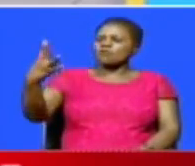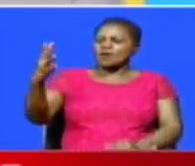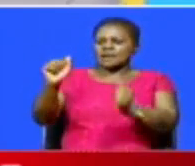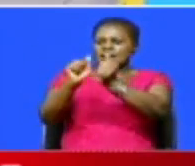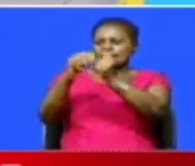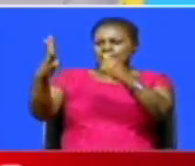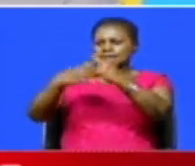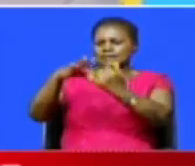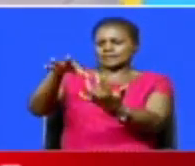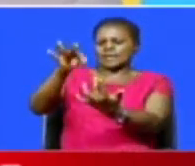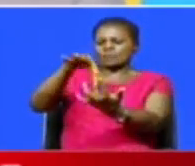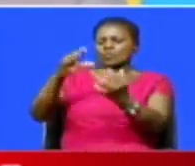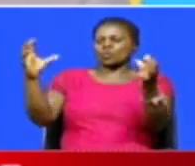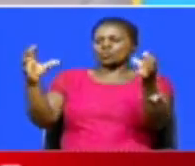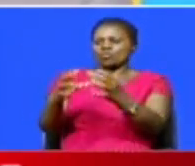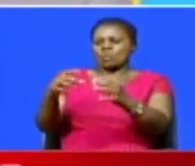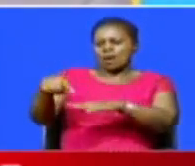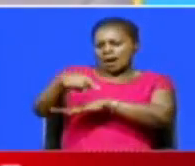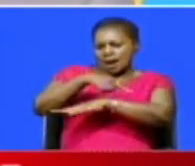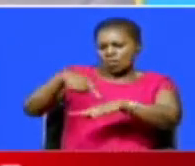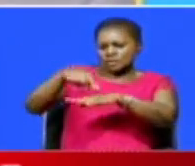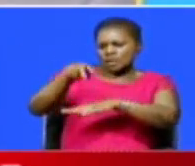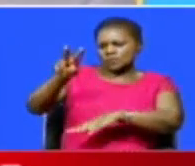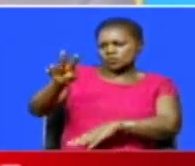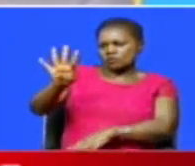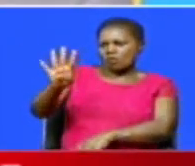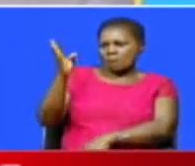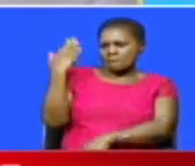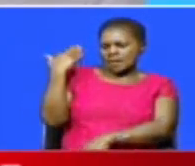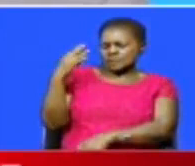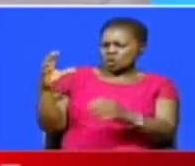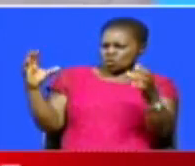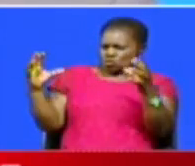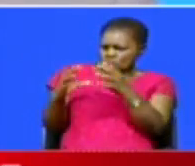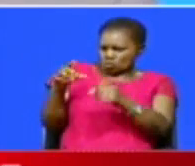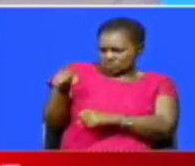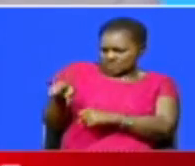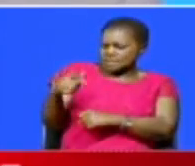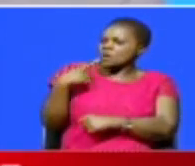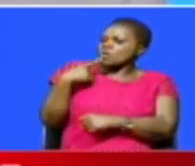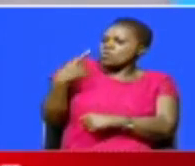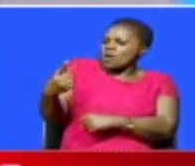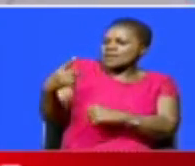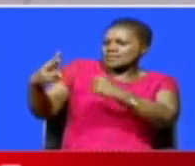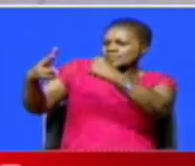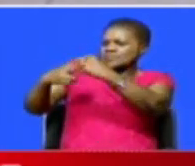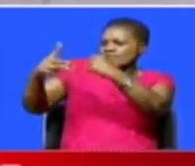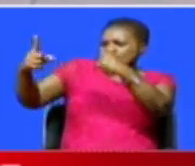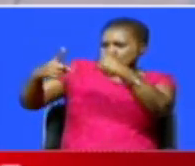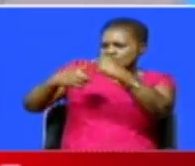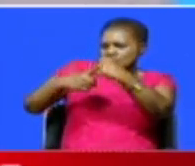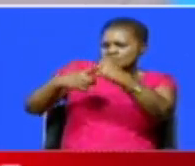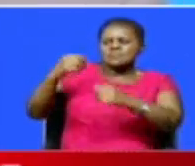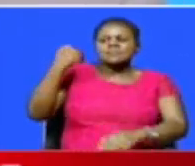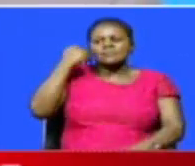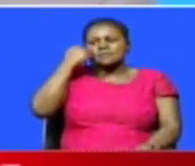2,419 samples over the past 24 hours, and among these samples, 176